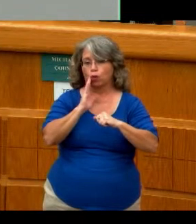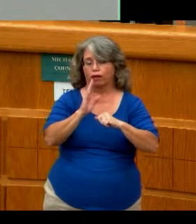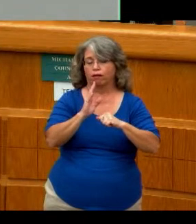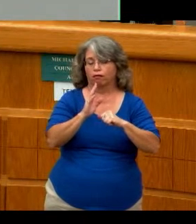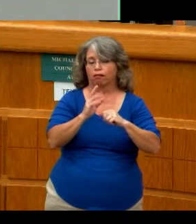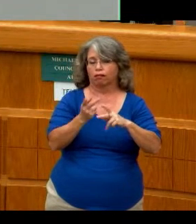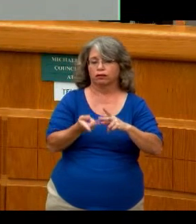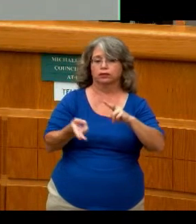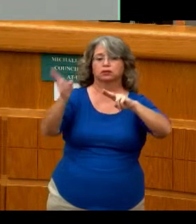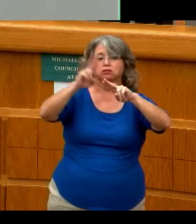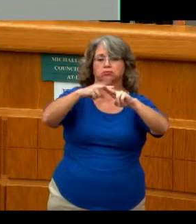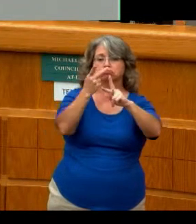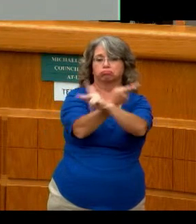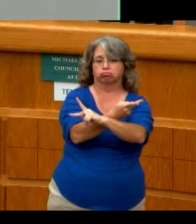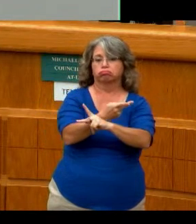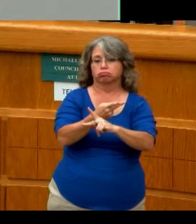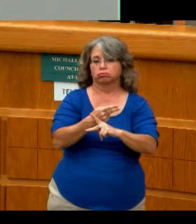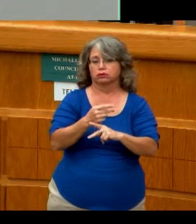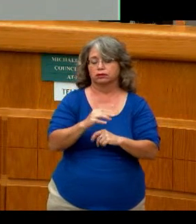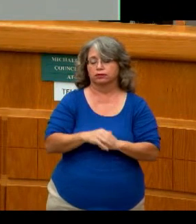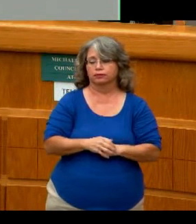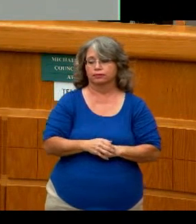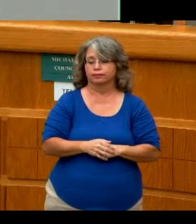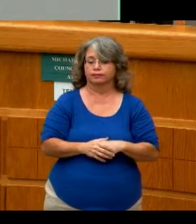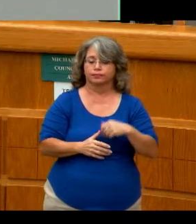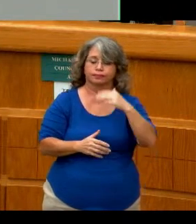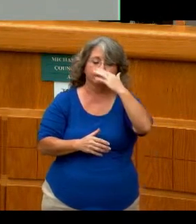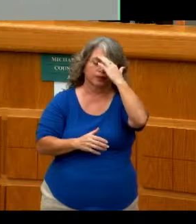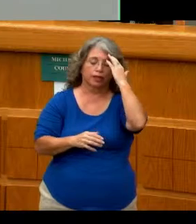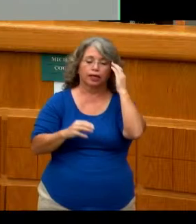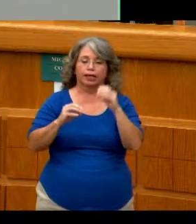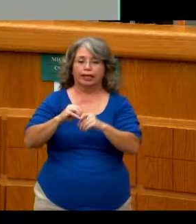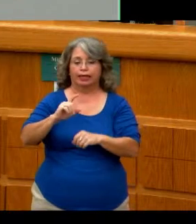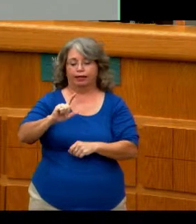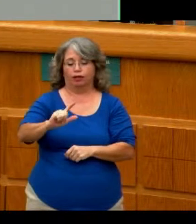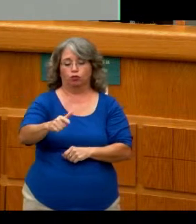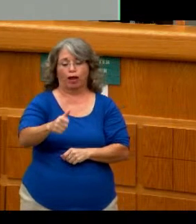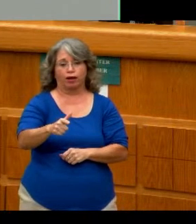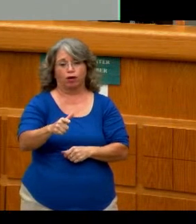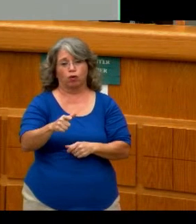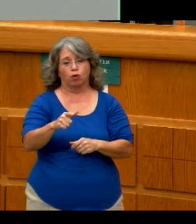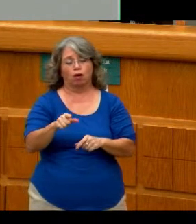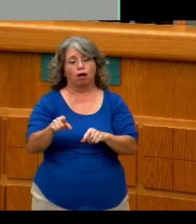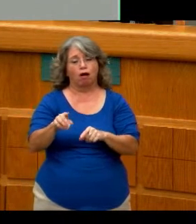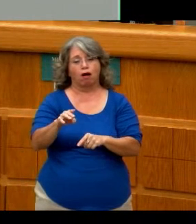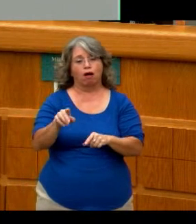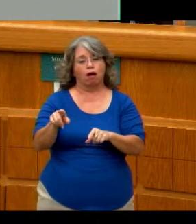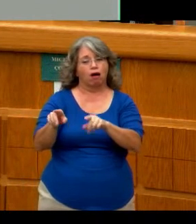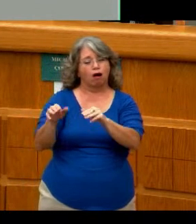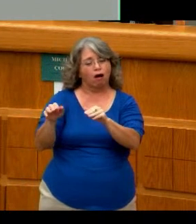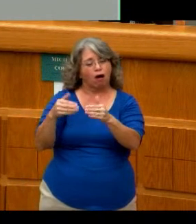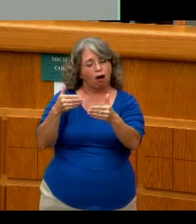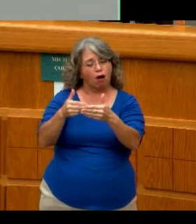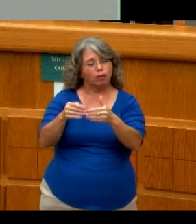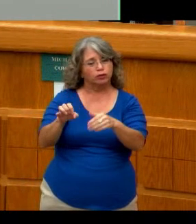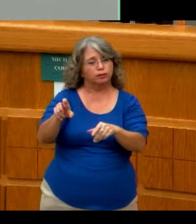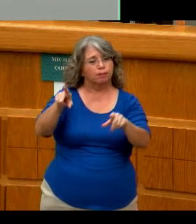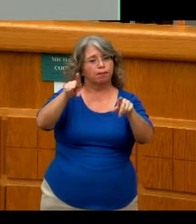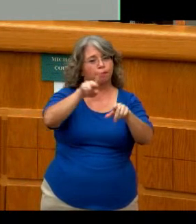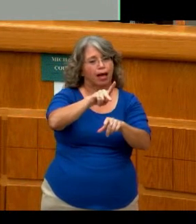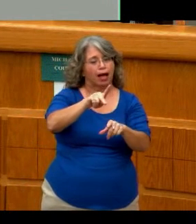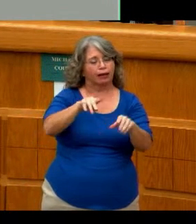outbreak beyond here. I know the numbers are low right now, but exponential growth sneaks up on you. In Laredo,